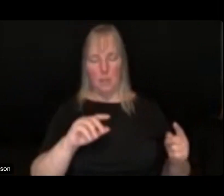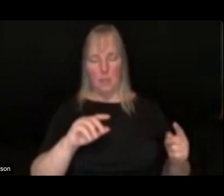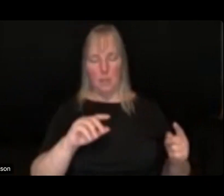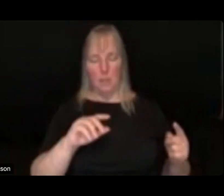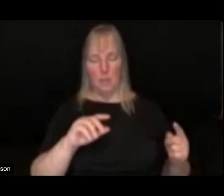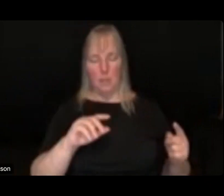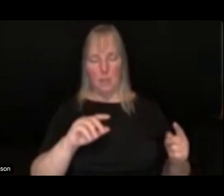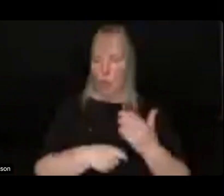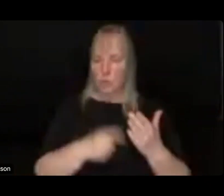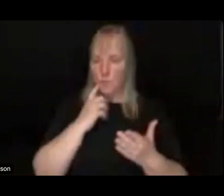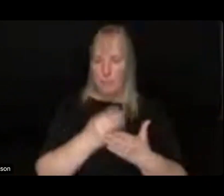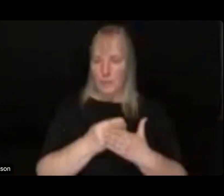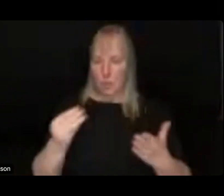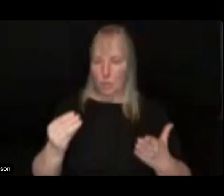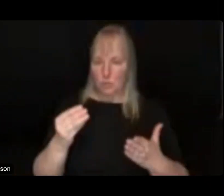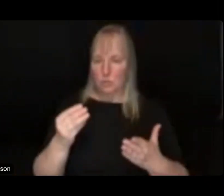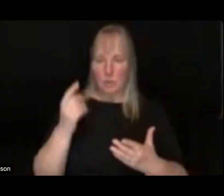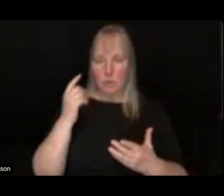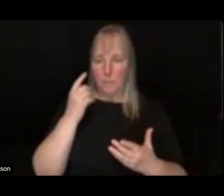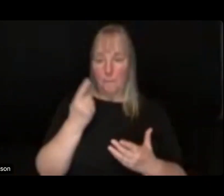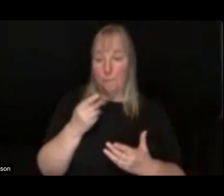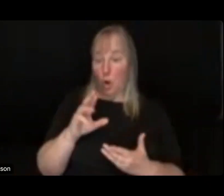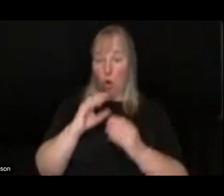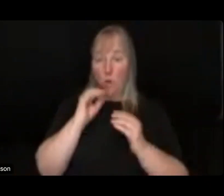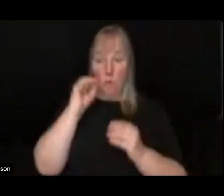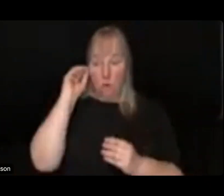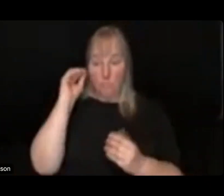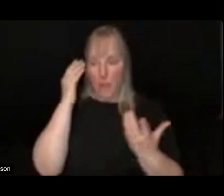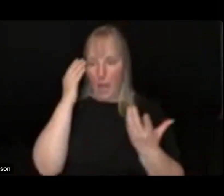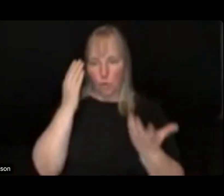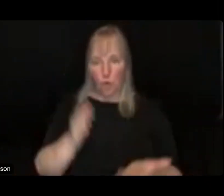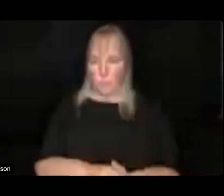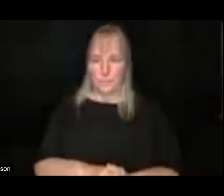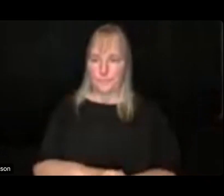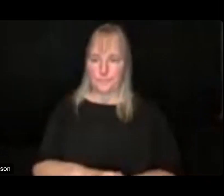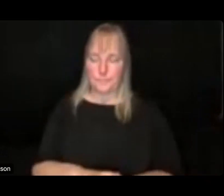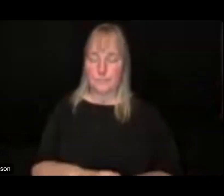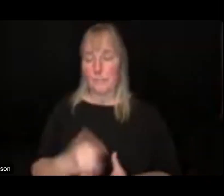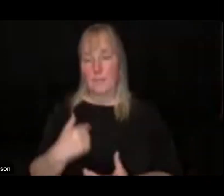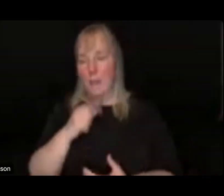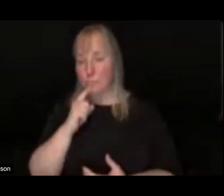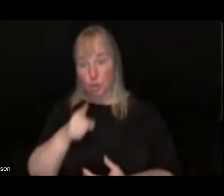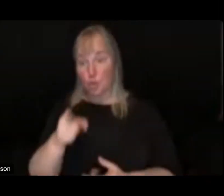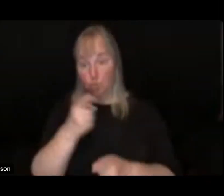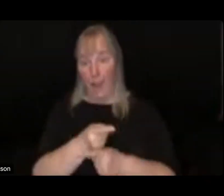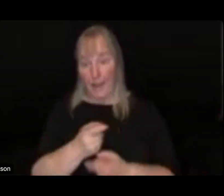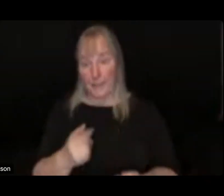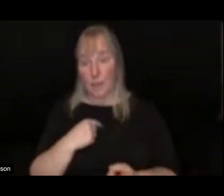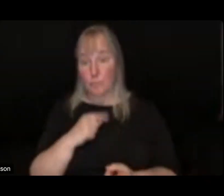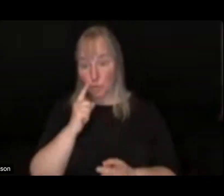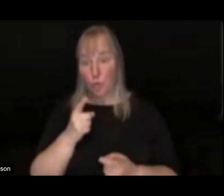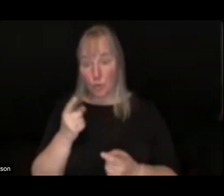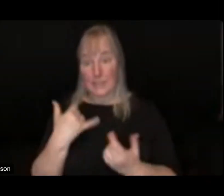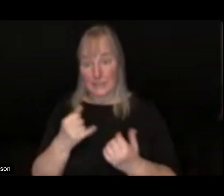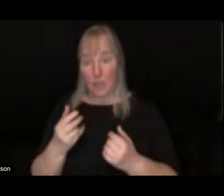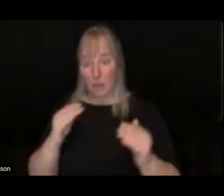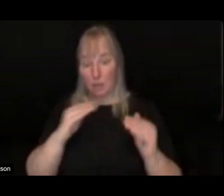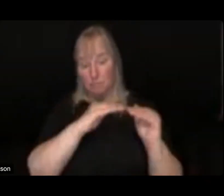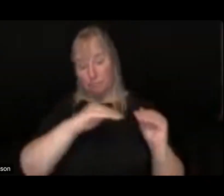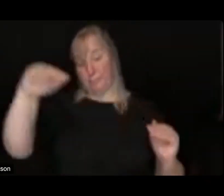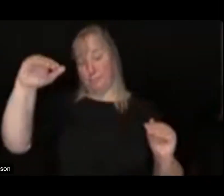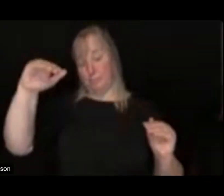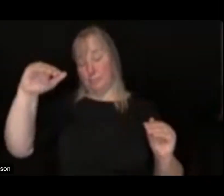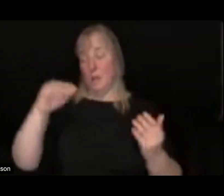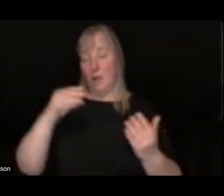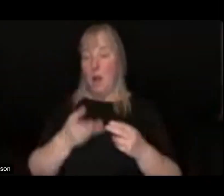for material cost per home. I don't know. I'm sure you're right. I'm sure it's up quite a bit.